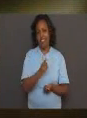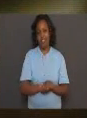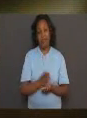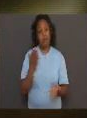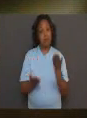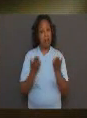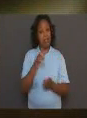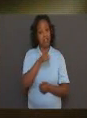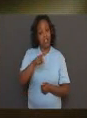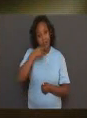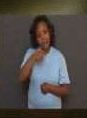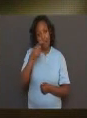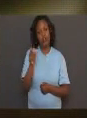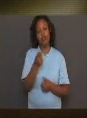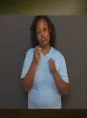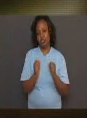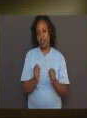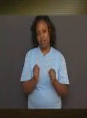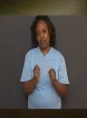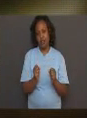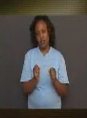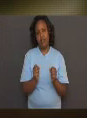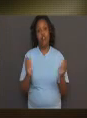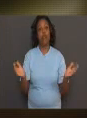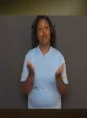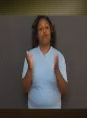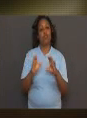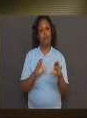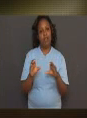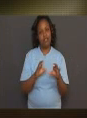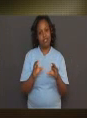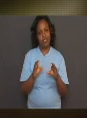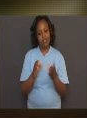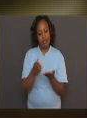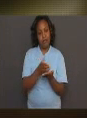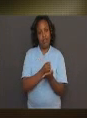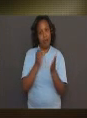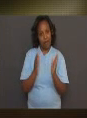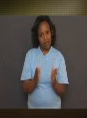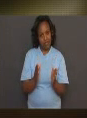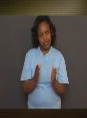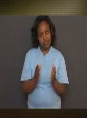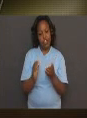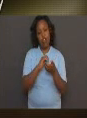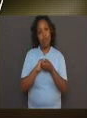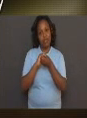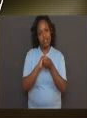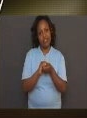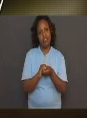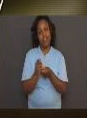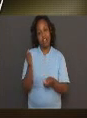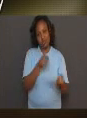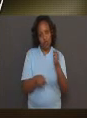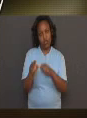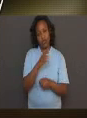Perhaps you said that you can promote productivity, community involvement, and the